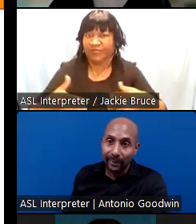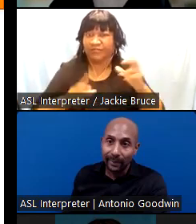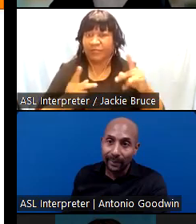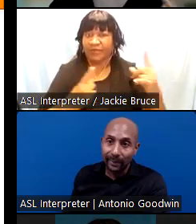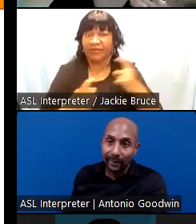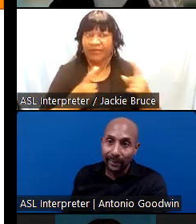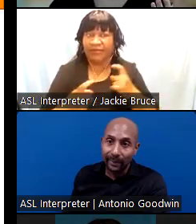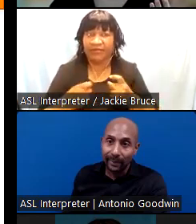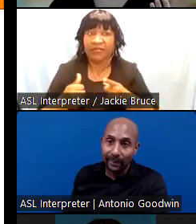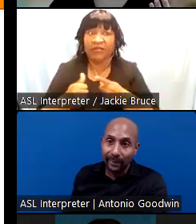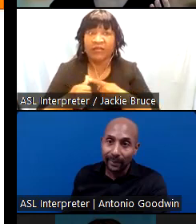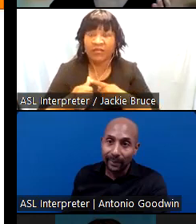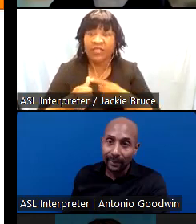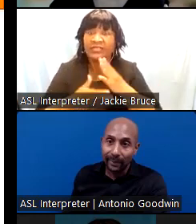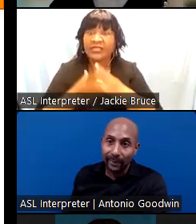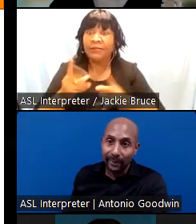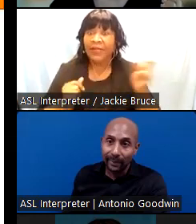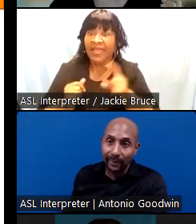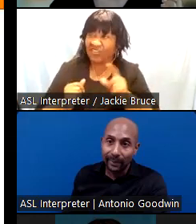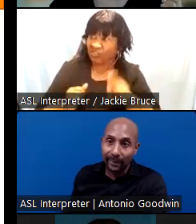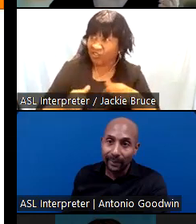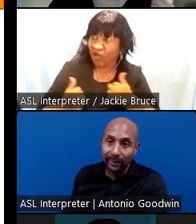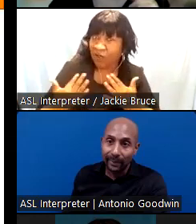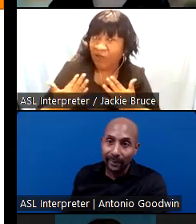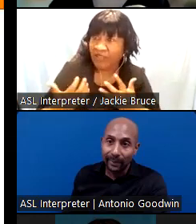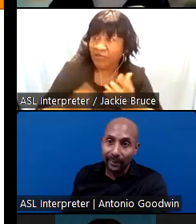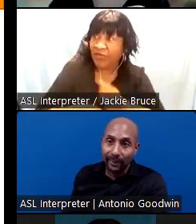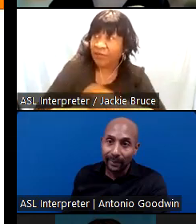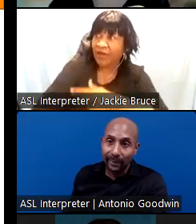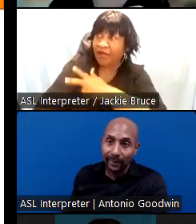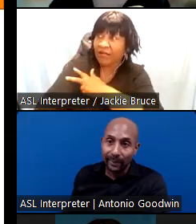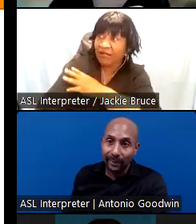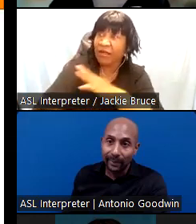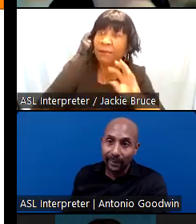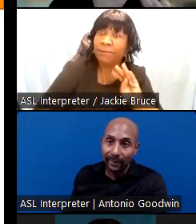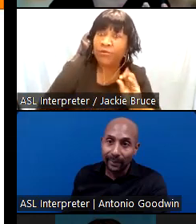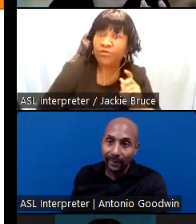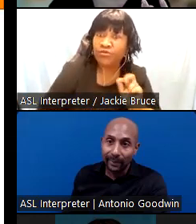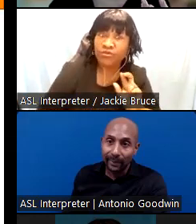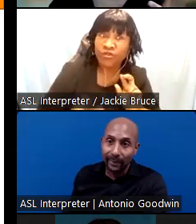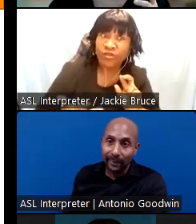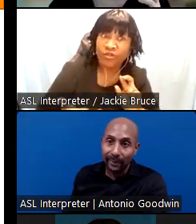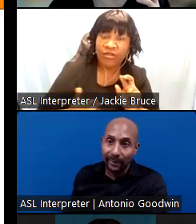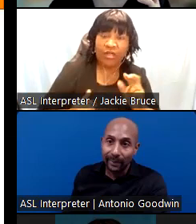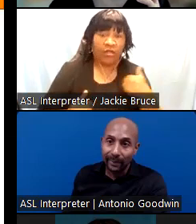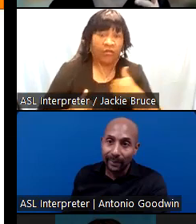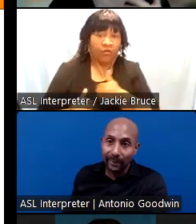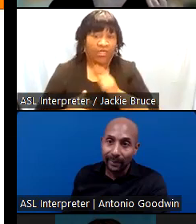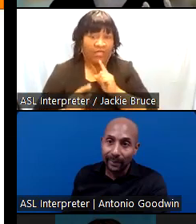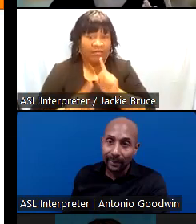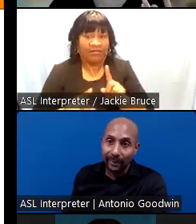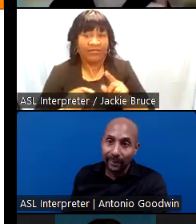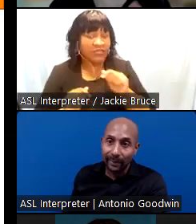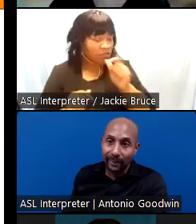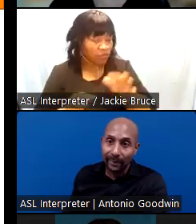One of them is, should I wait to get a booster? When is the best time? And our response would be not